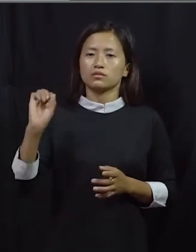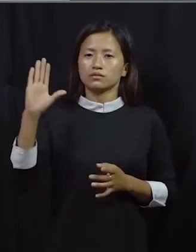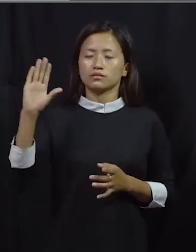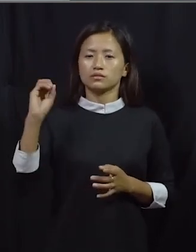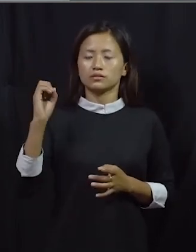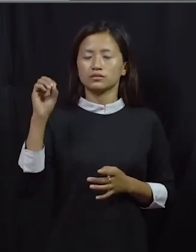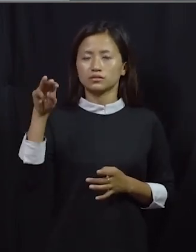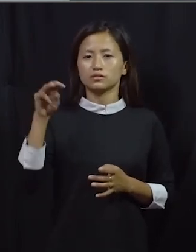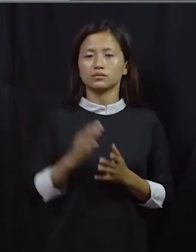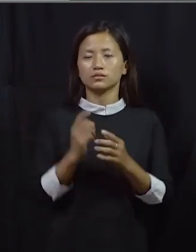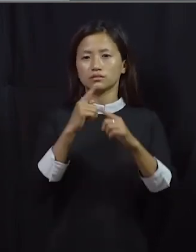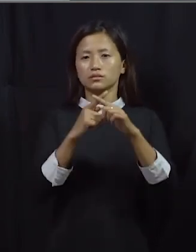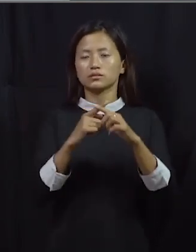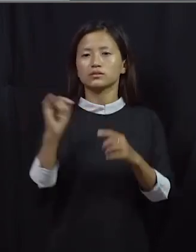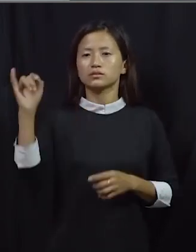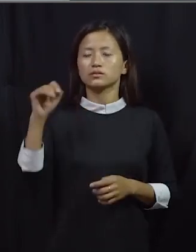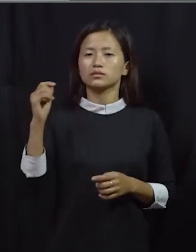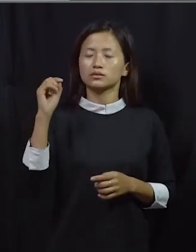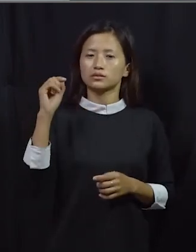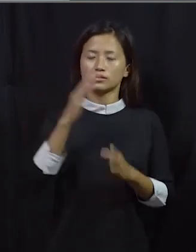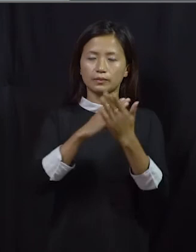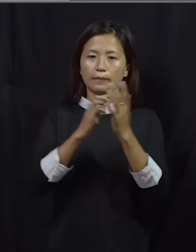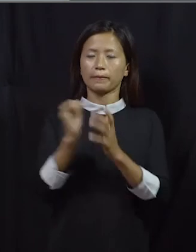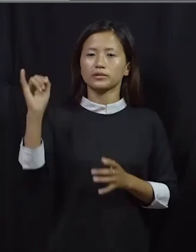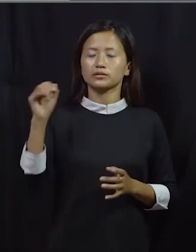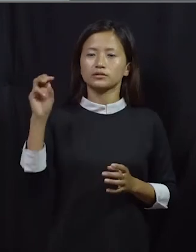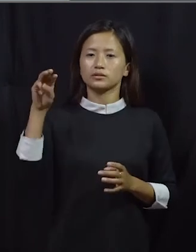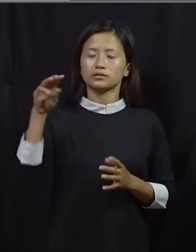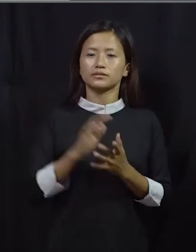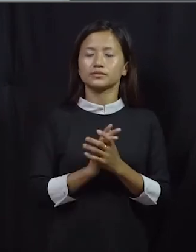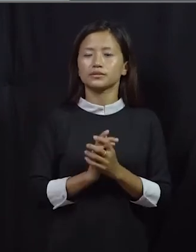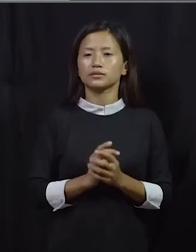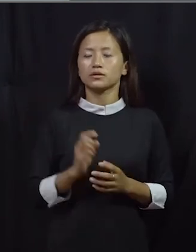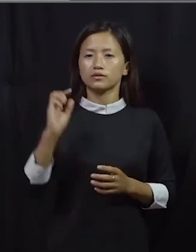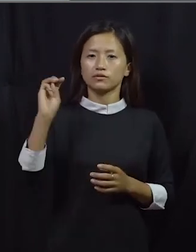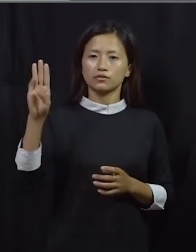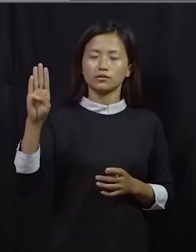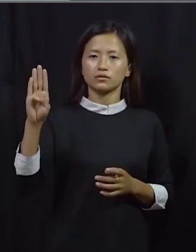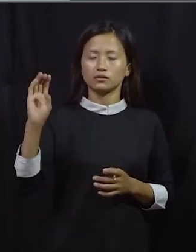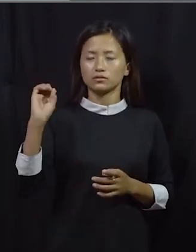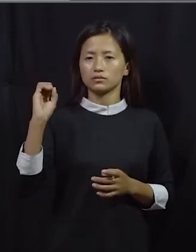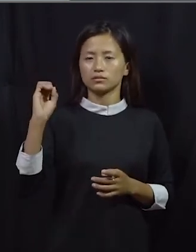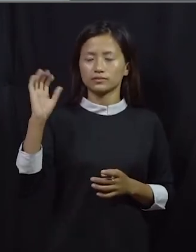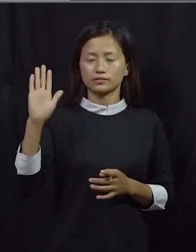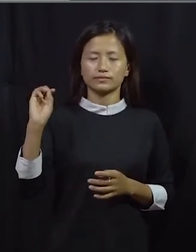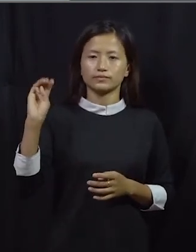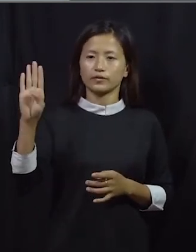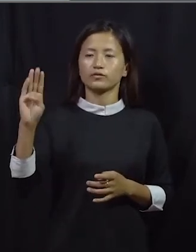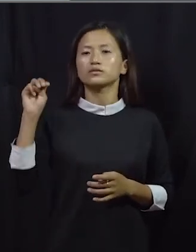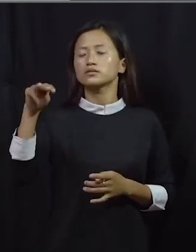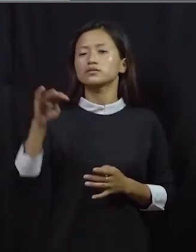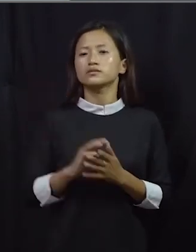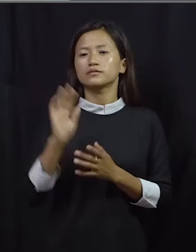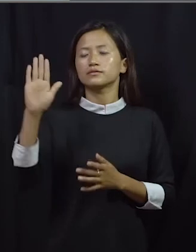1,50,000 into 6,500 into 6 months by 12, that is 4,500.